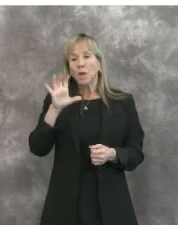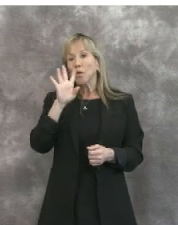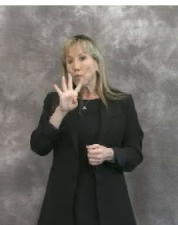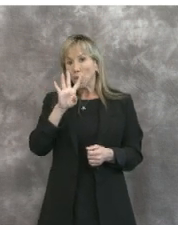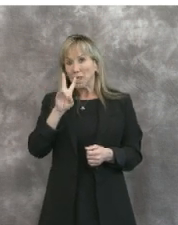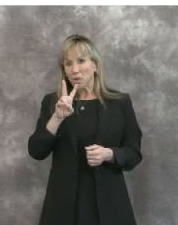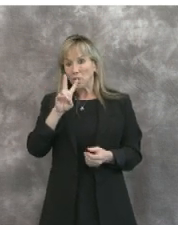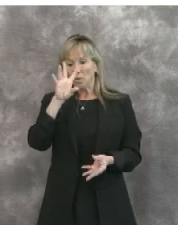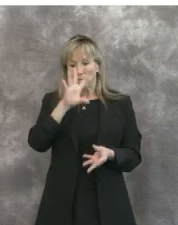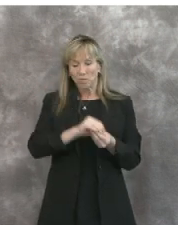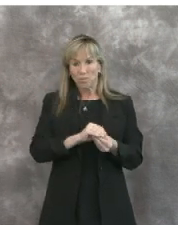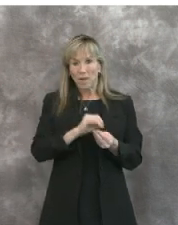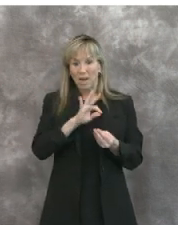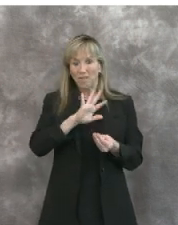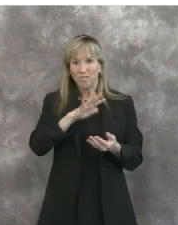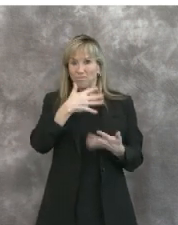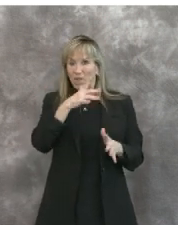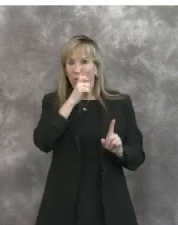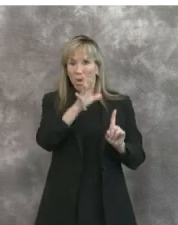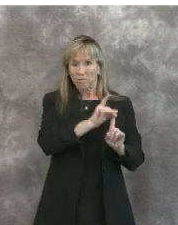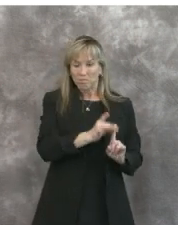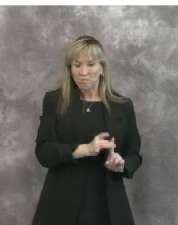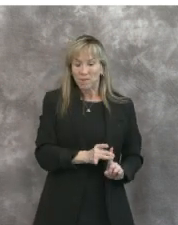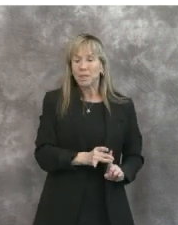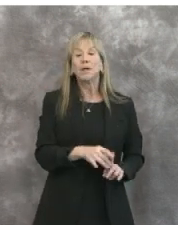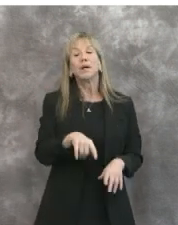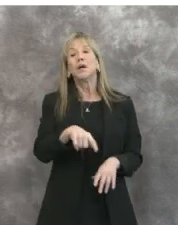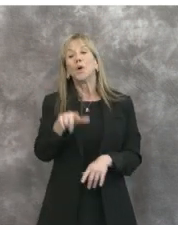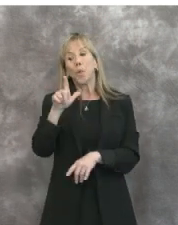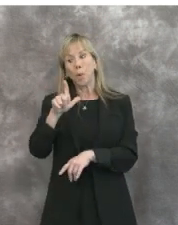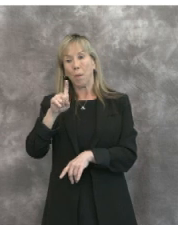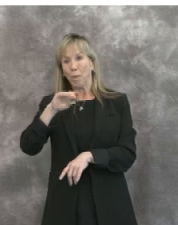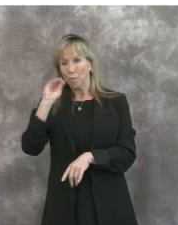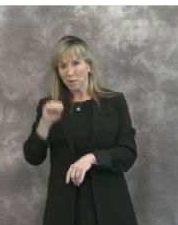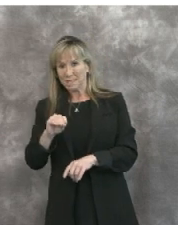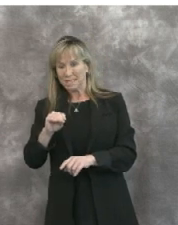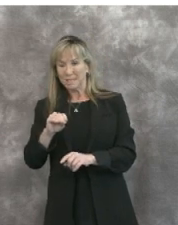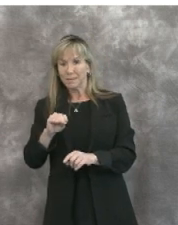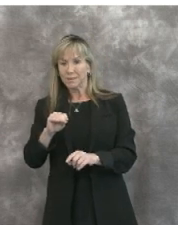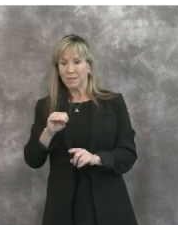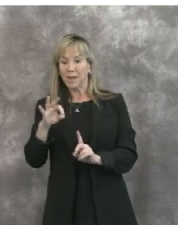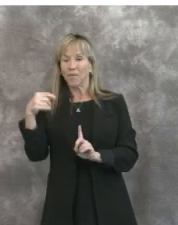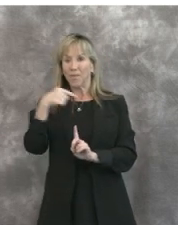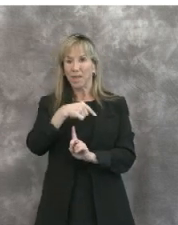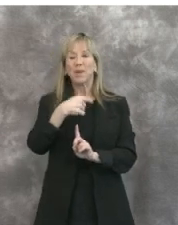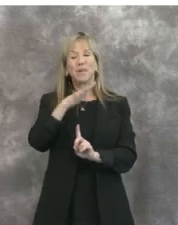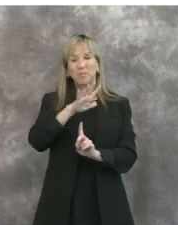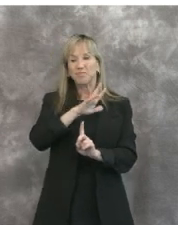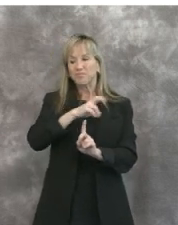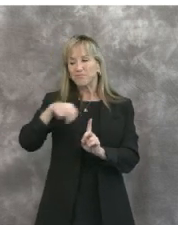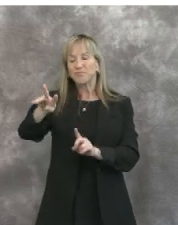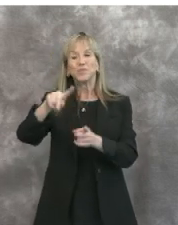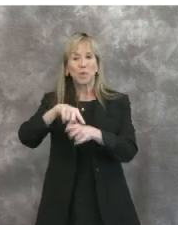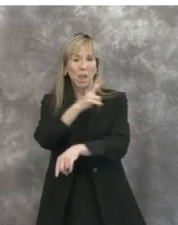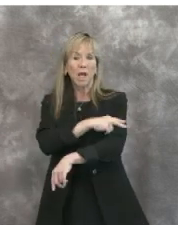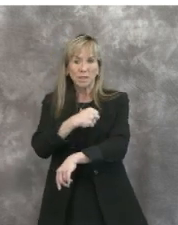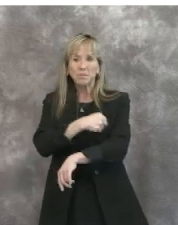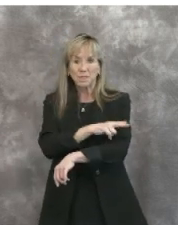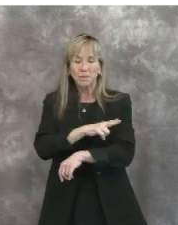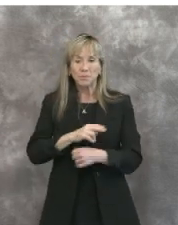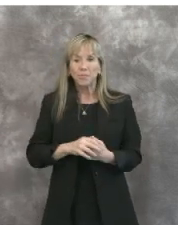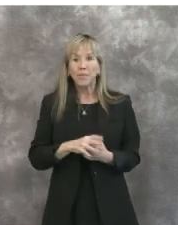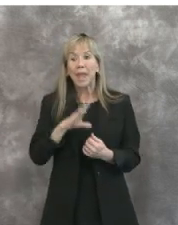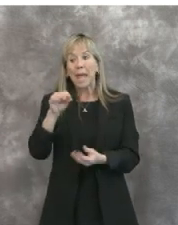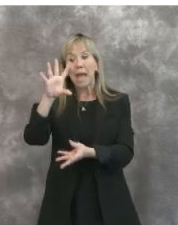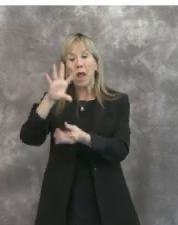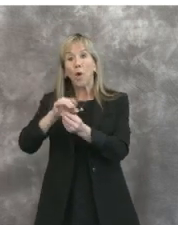842 of the total number of cases, or 21% of cases, have been hospitalized. And of the